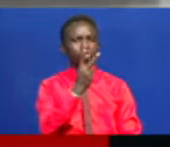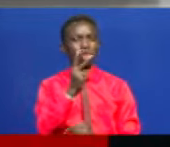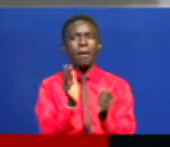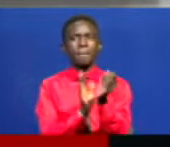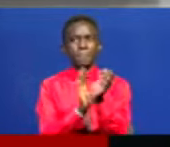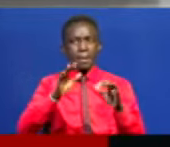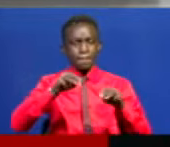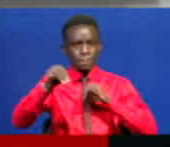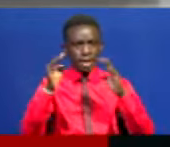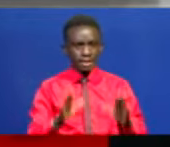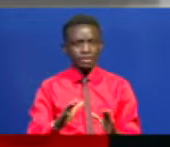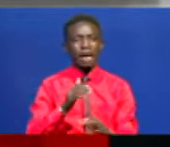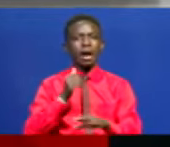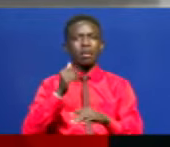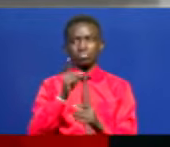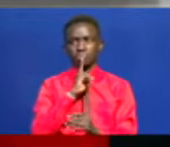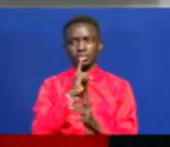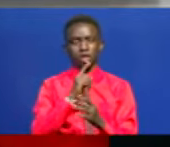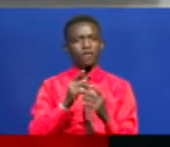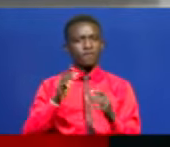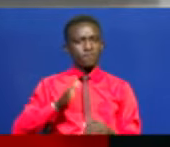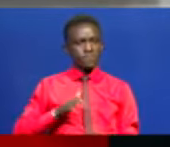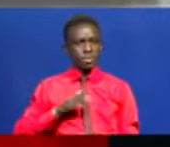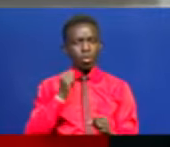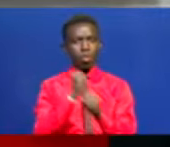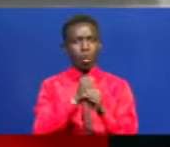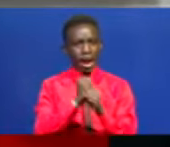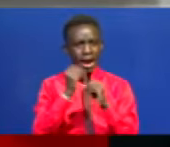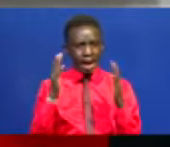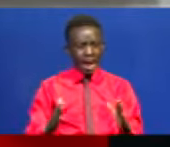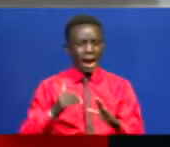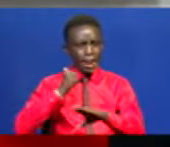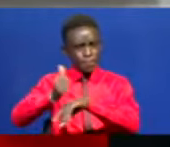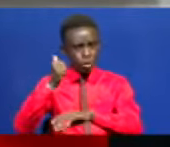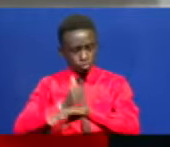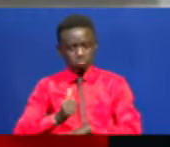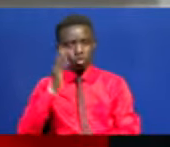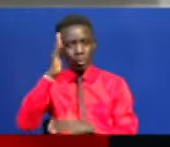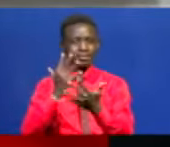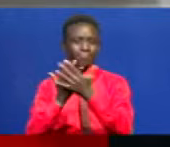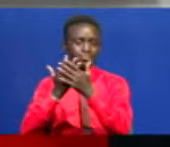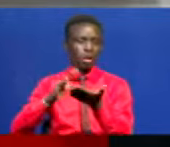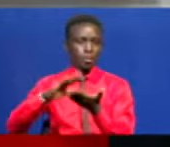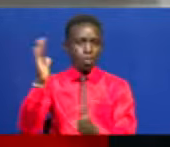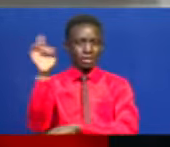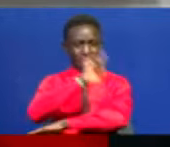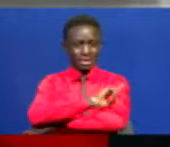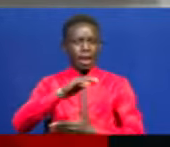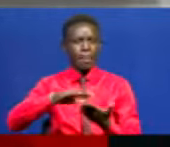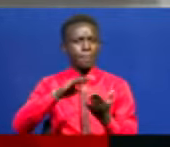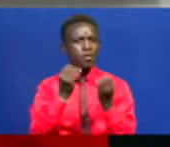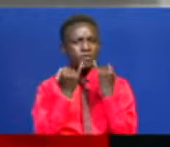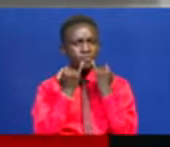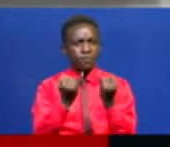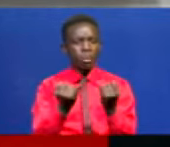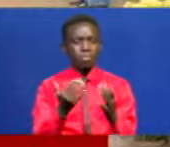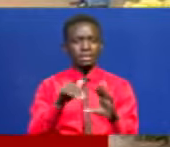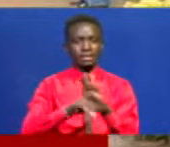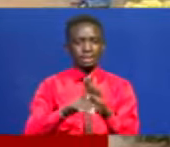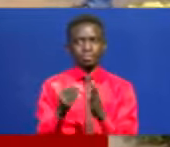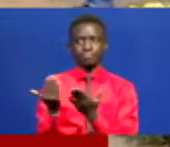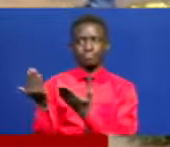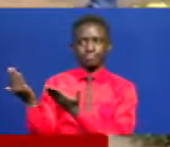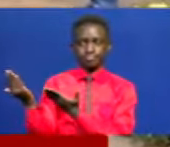forcefully undressing female workers, will spend the weekend behind bars. More details in the Scales of Justice segment with Alvin Kaunda.